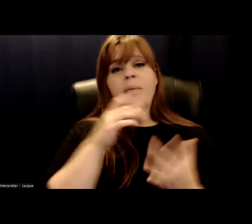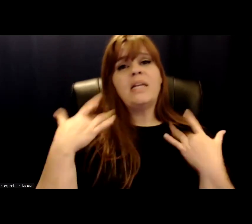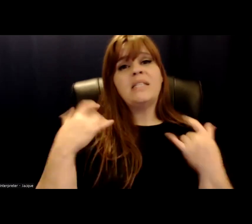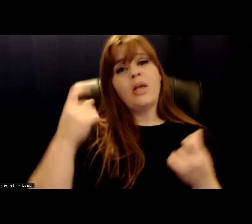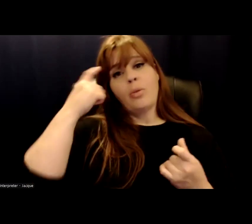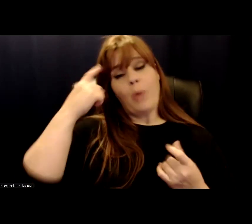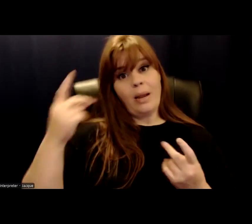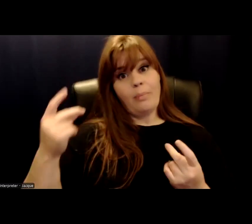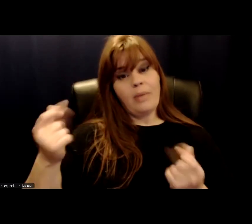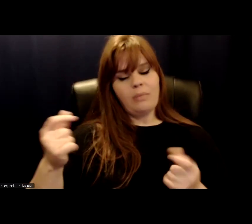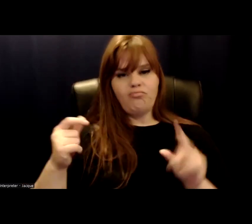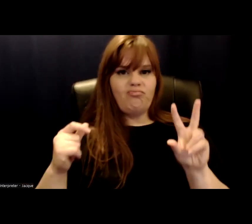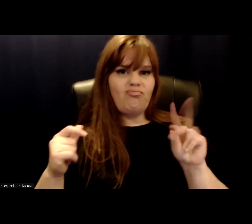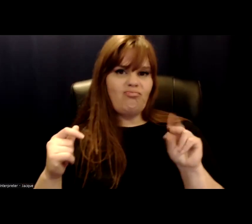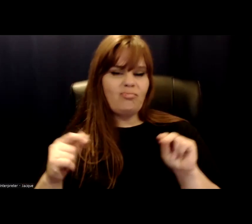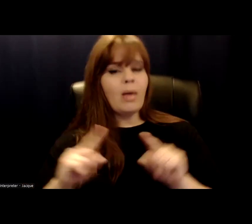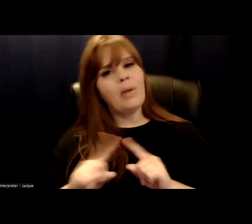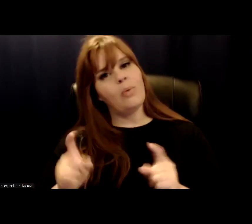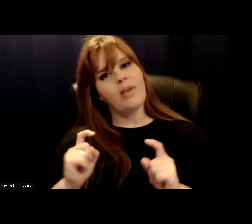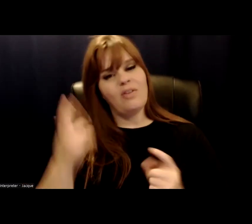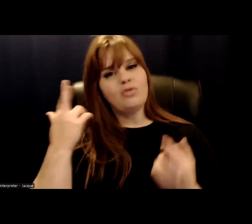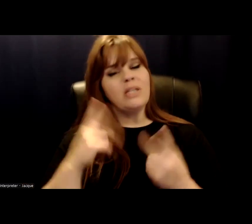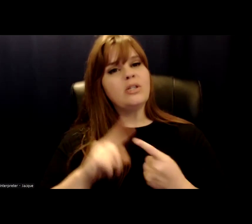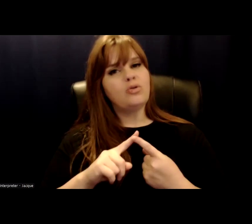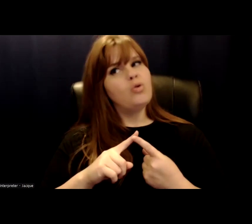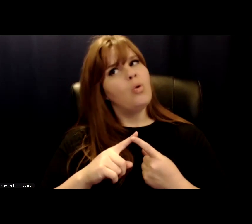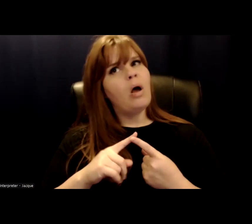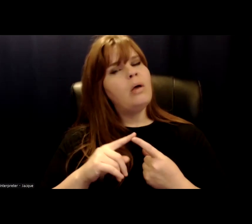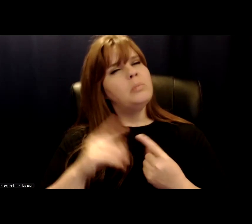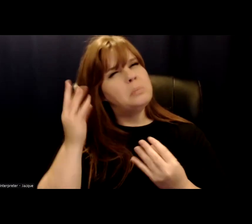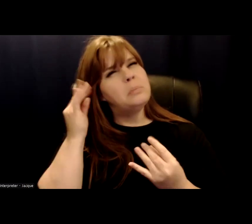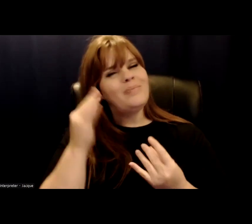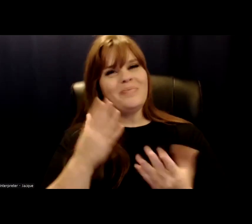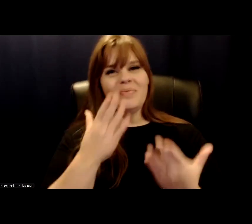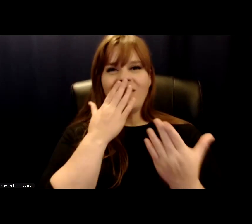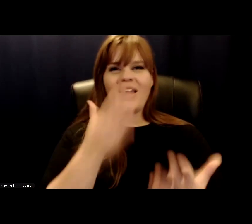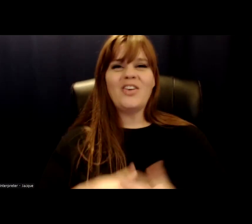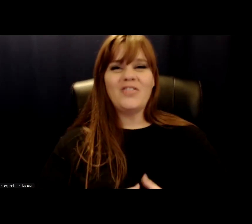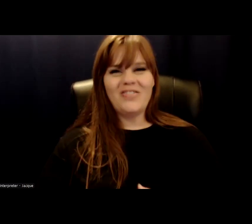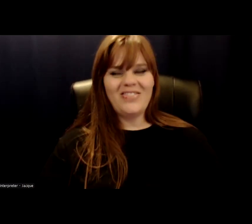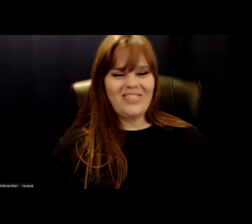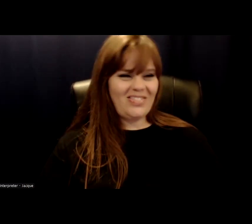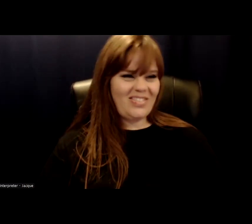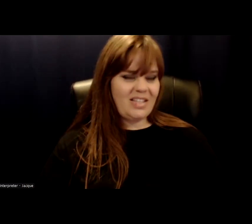give us reasons to continue. Thank you. Thank you.